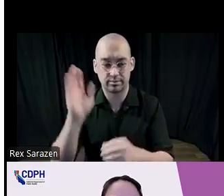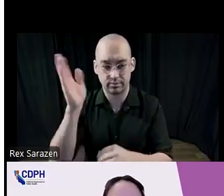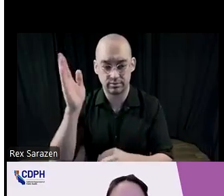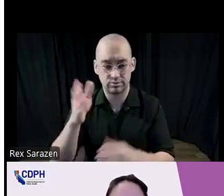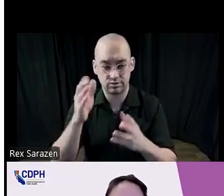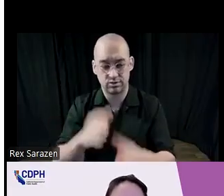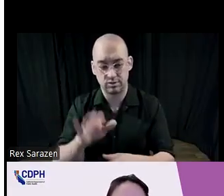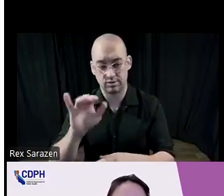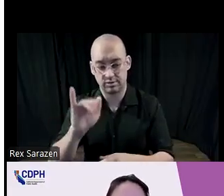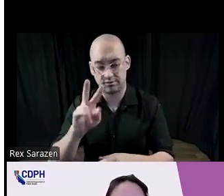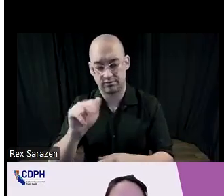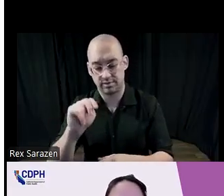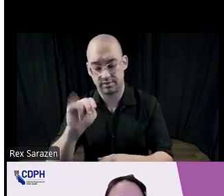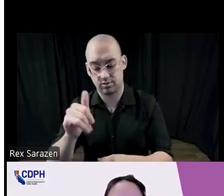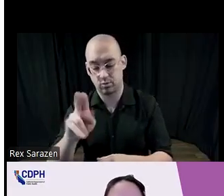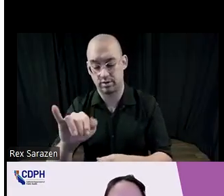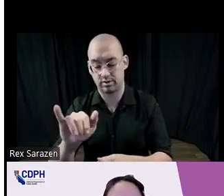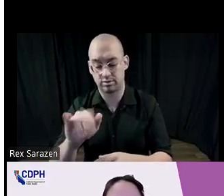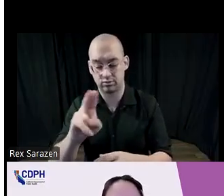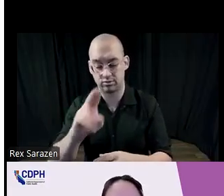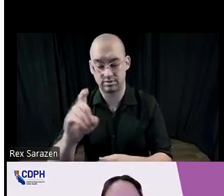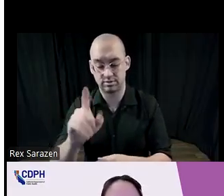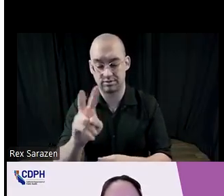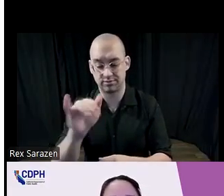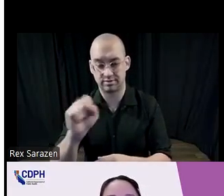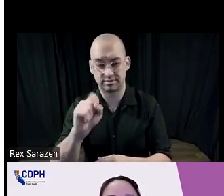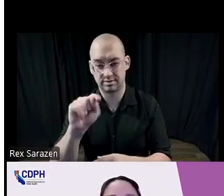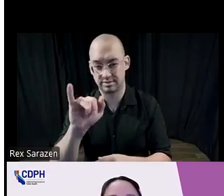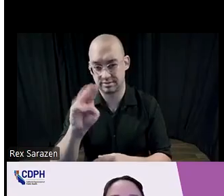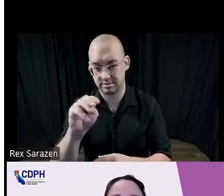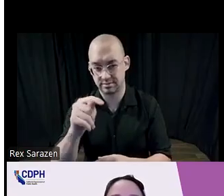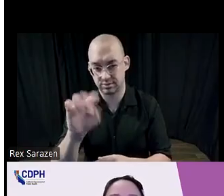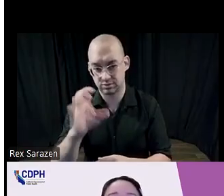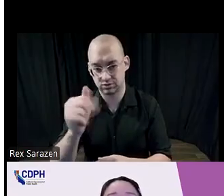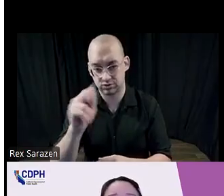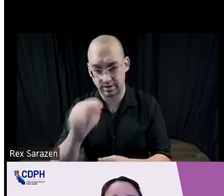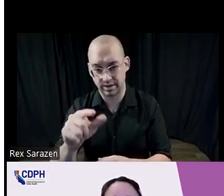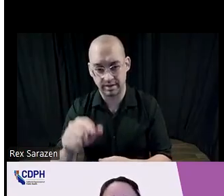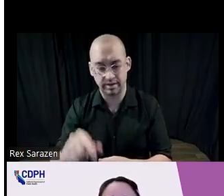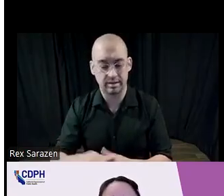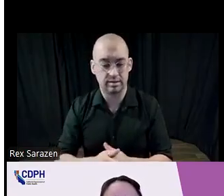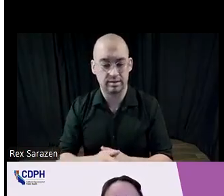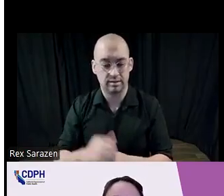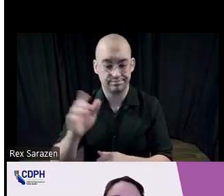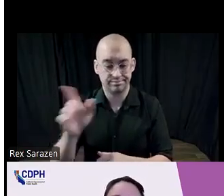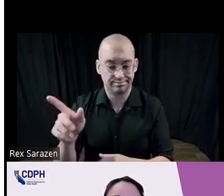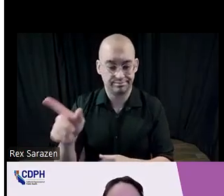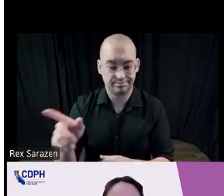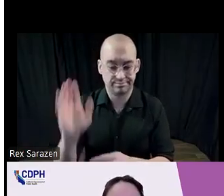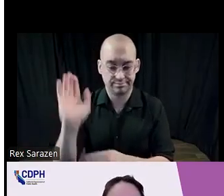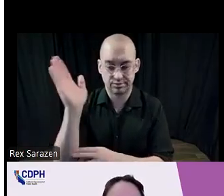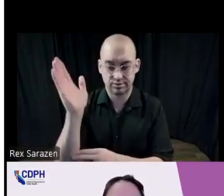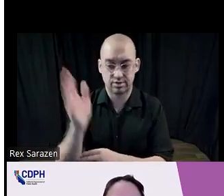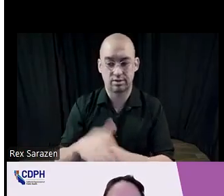Yvonne Wan from UC Davis and Dr. Timothy Chang from UCLA. They will be presenting on the use of